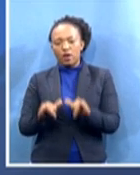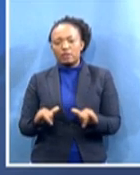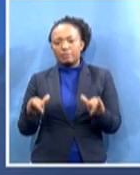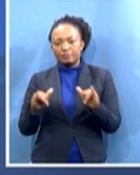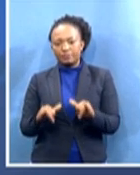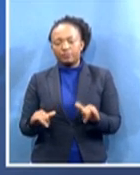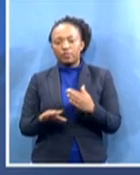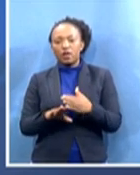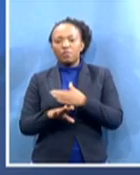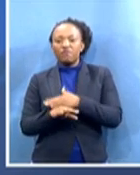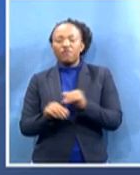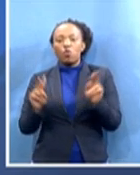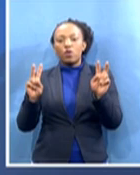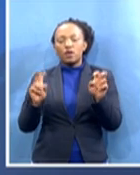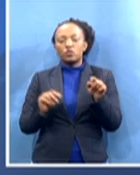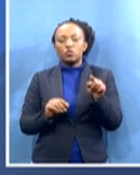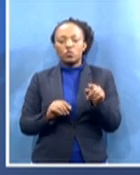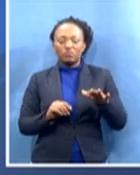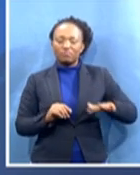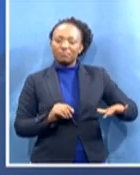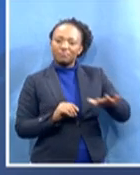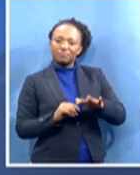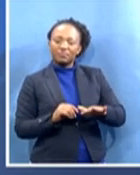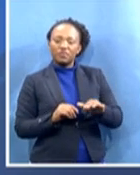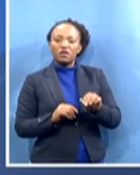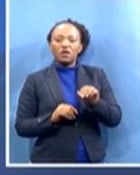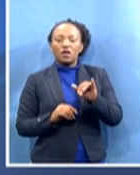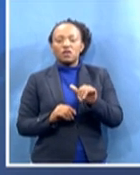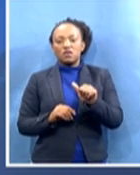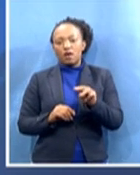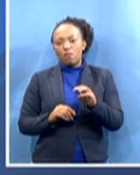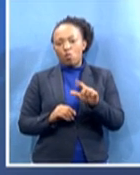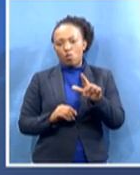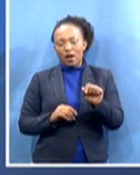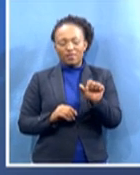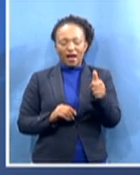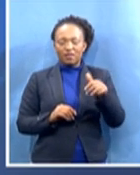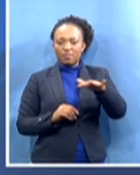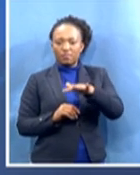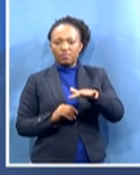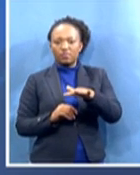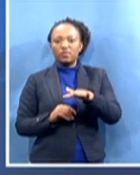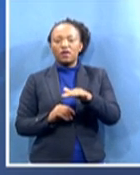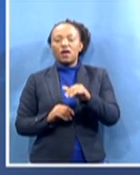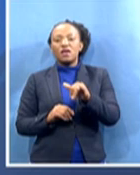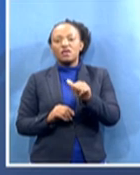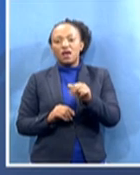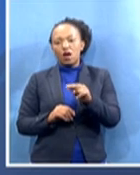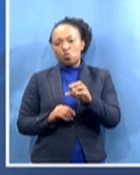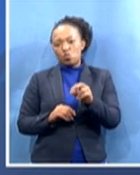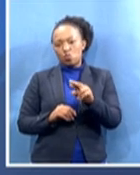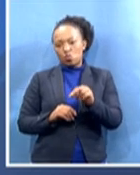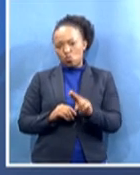but we couldn't expect that Nyiragongo could do what he did, but we did our best with the governor, the